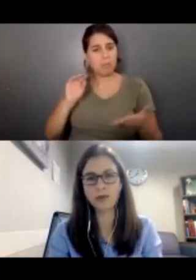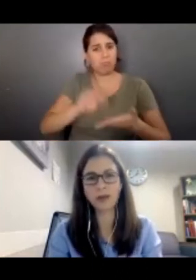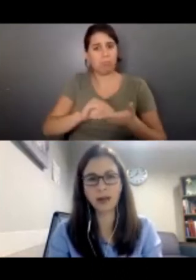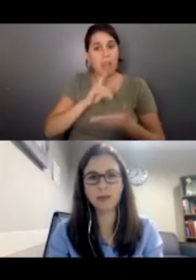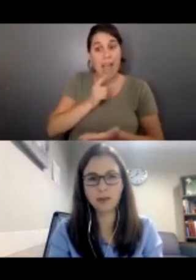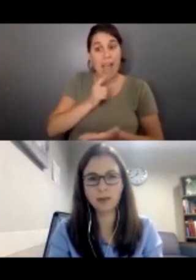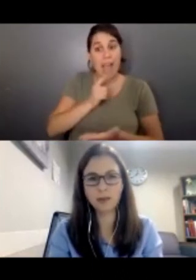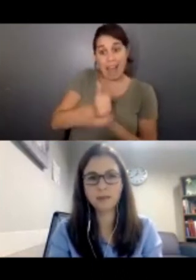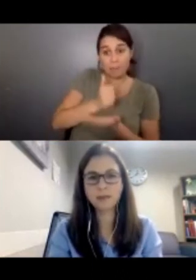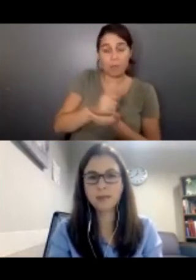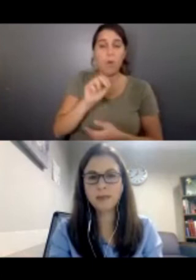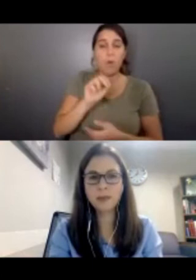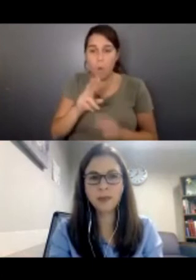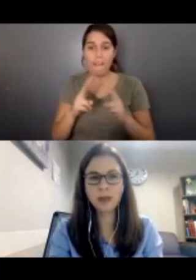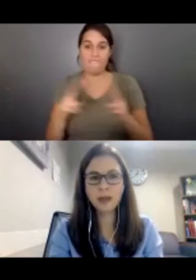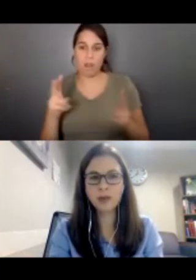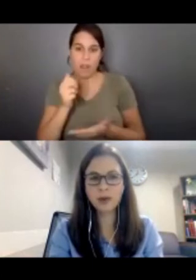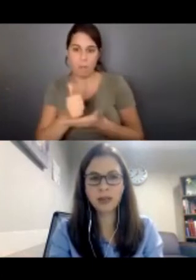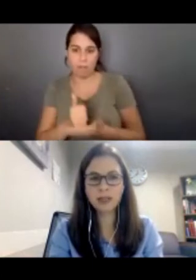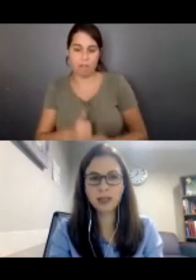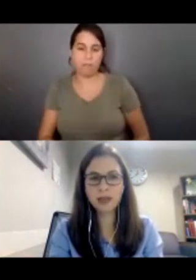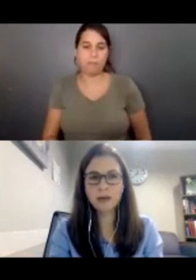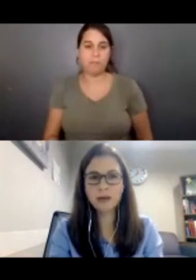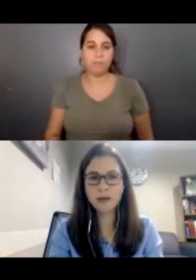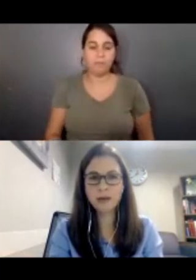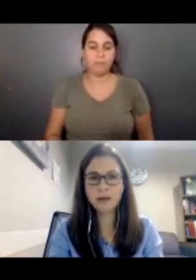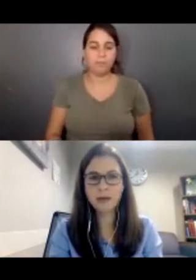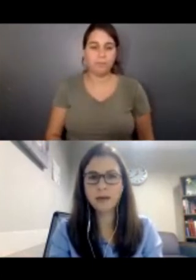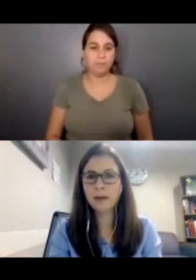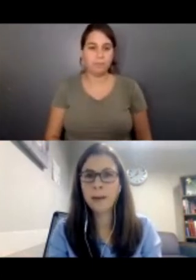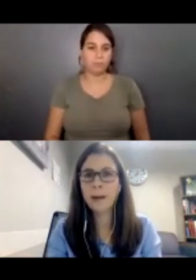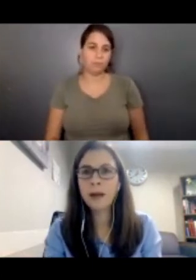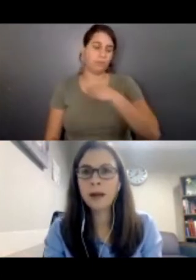or very helpful. If you go to the next slide.